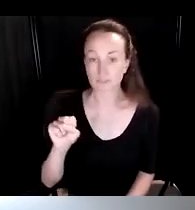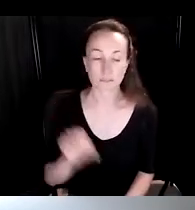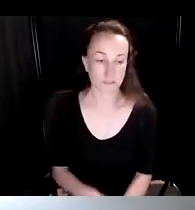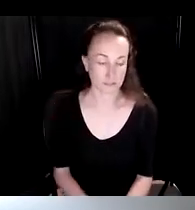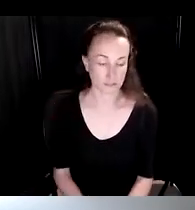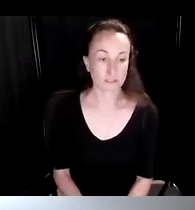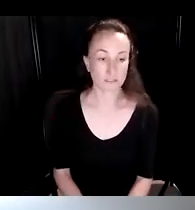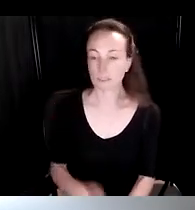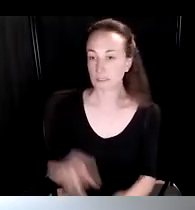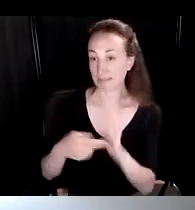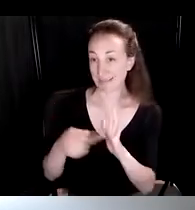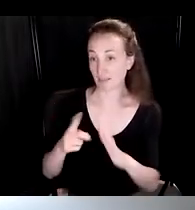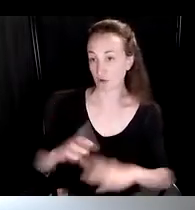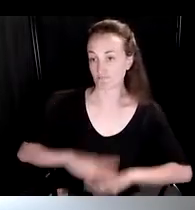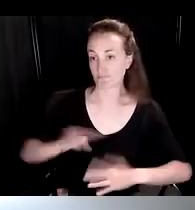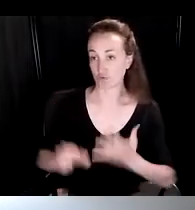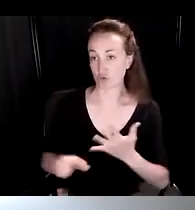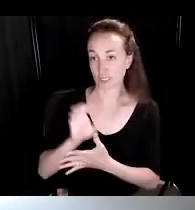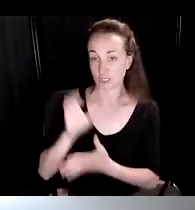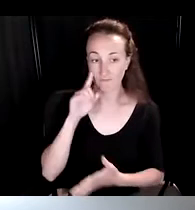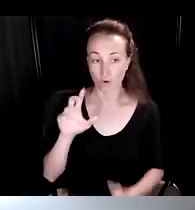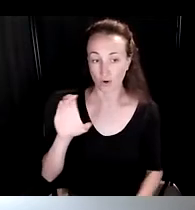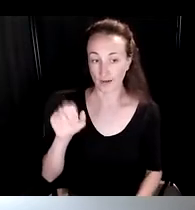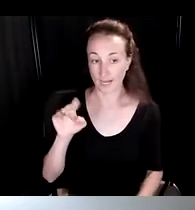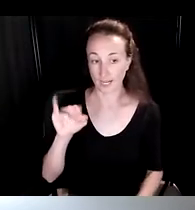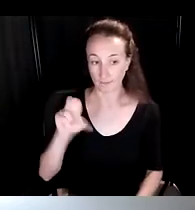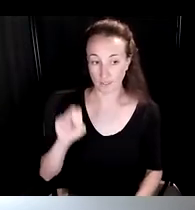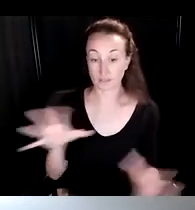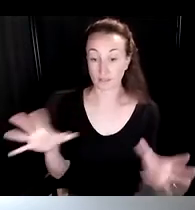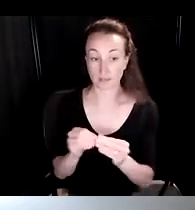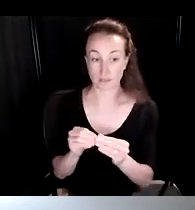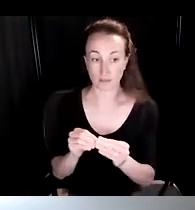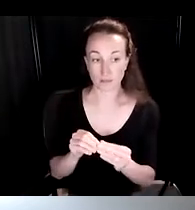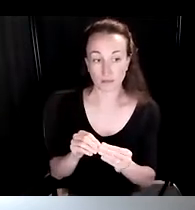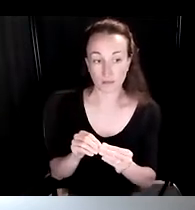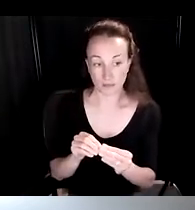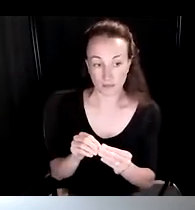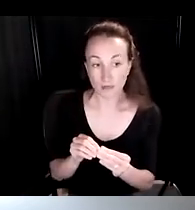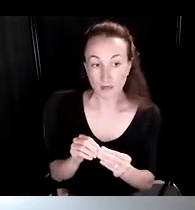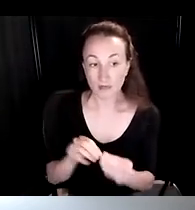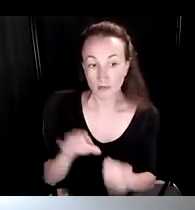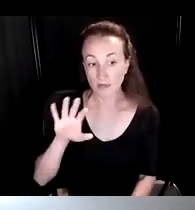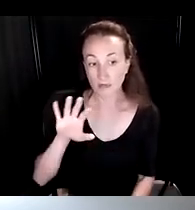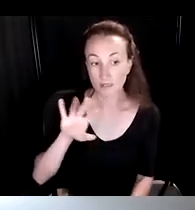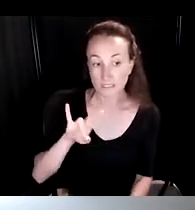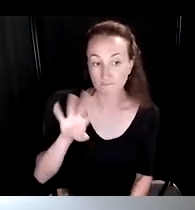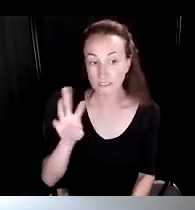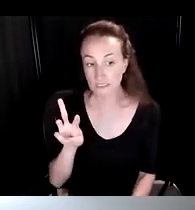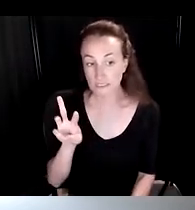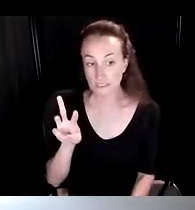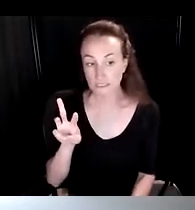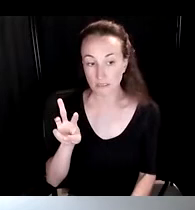meeting criteria for. And then between the 2 studies, about 50% of the young adults has some sort of COVID